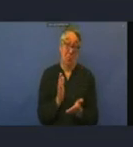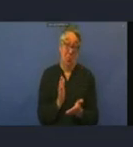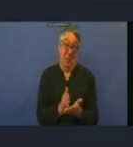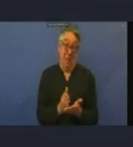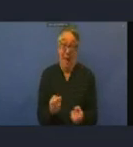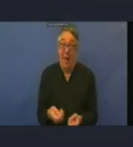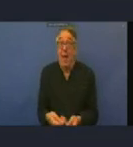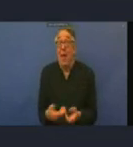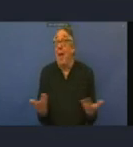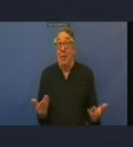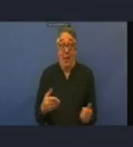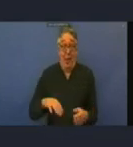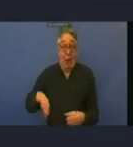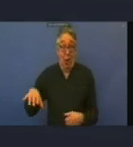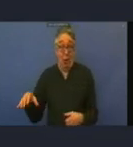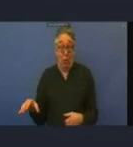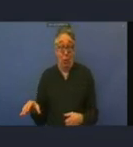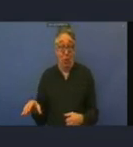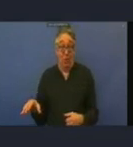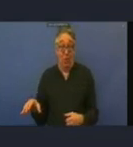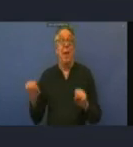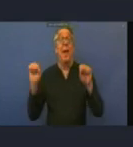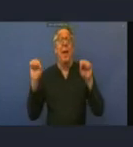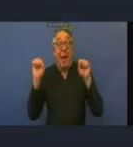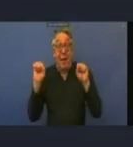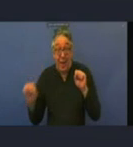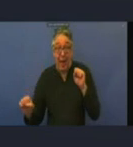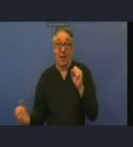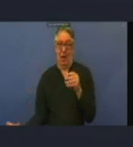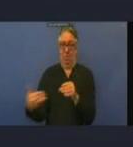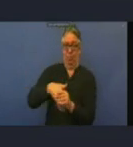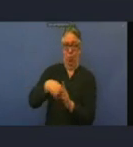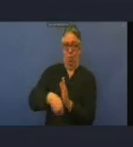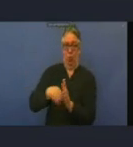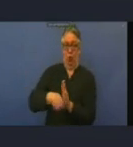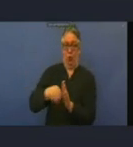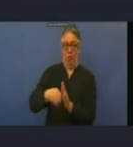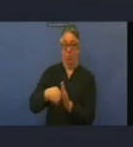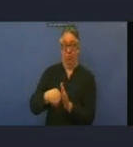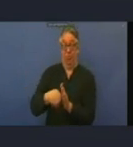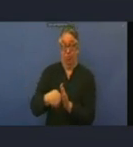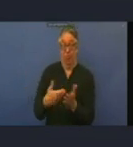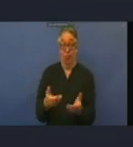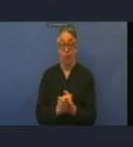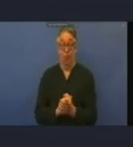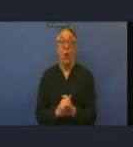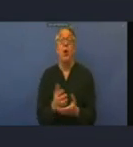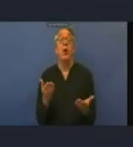action of the program. The fact of being, an organization from